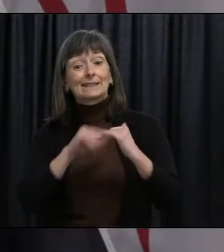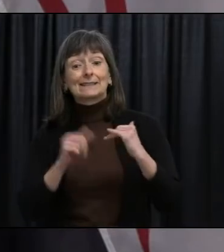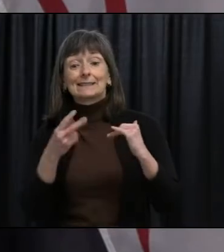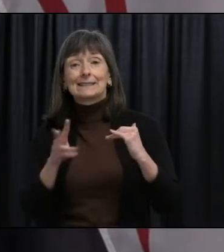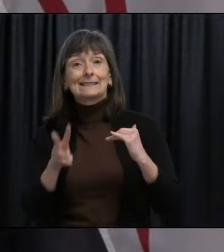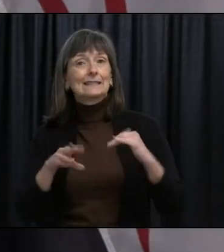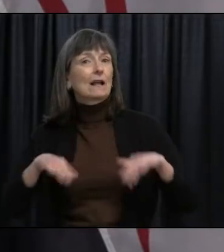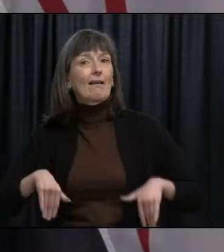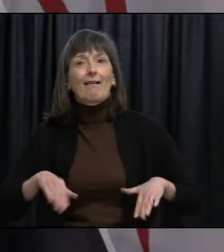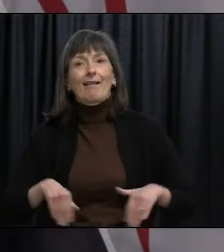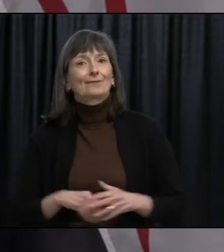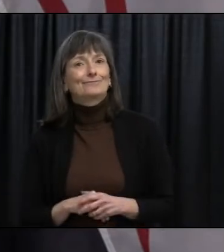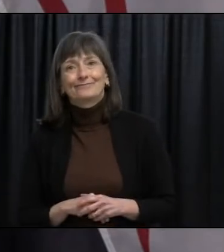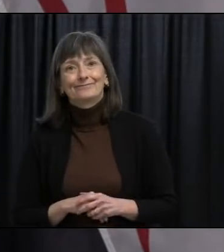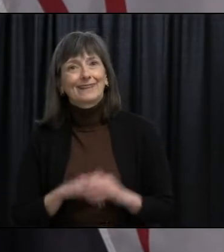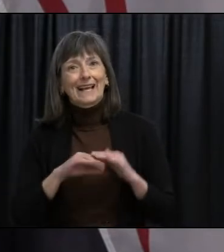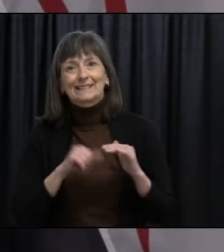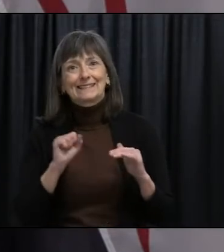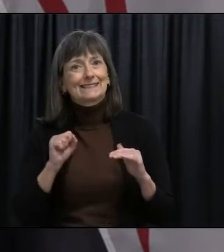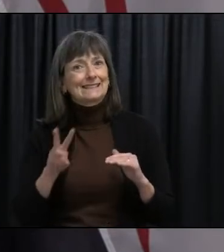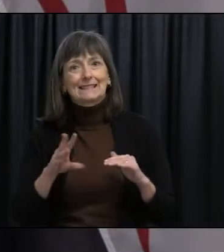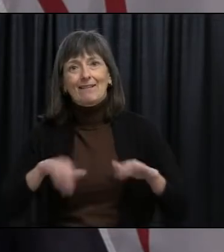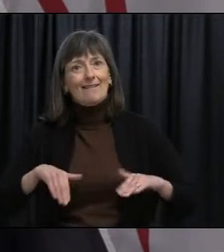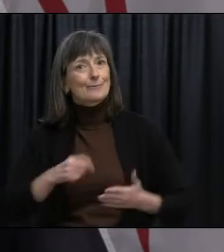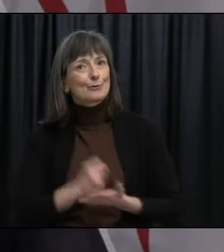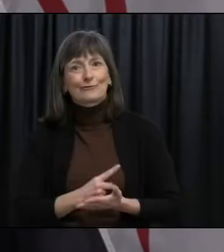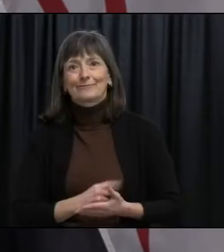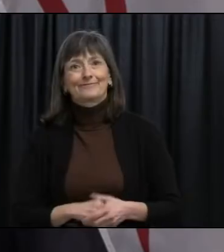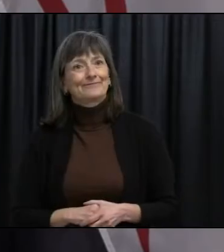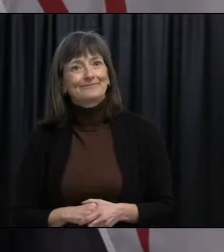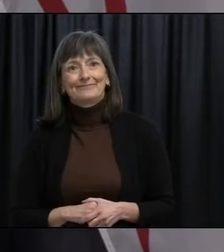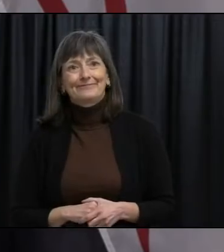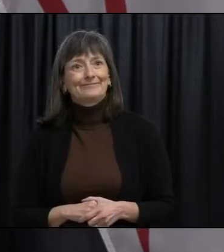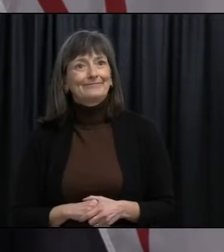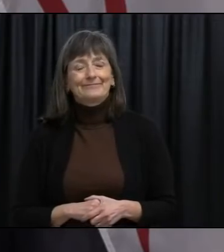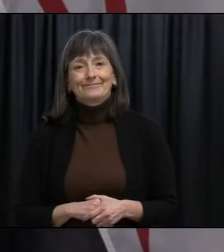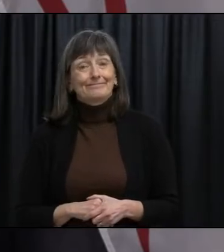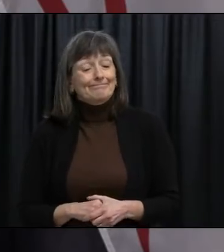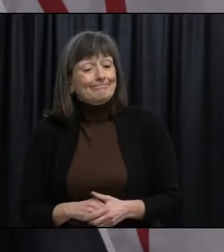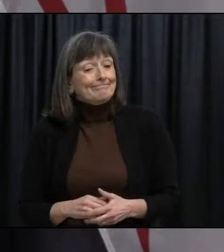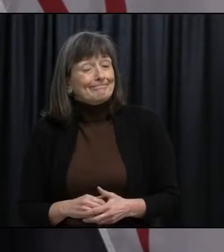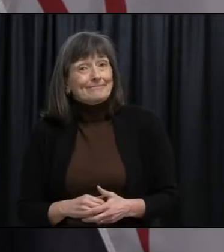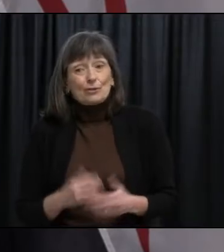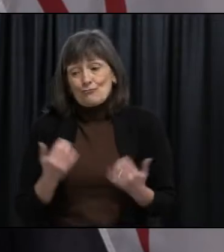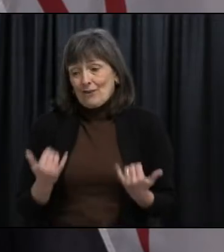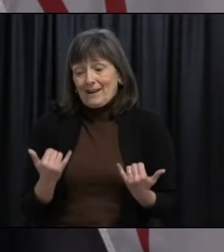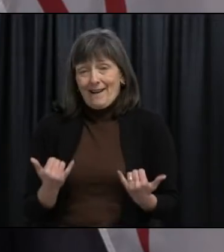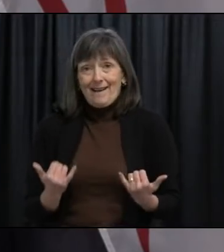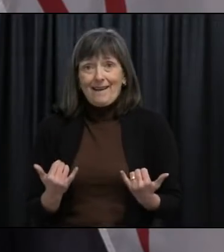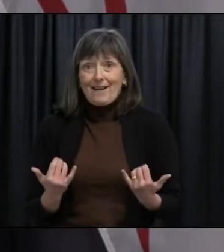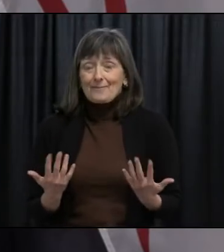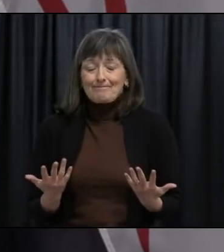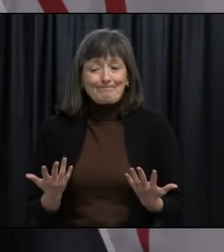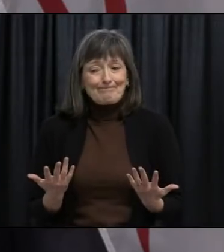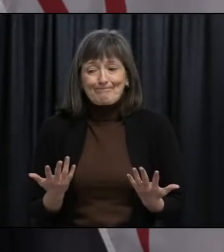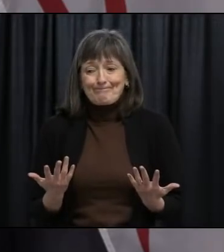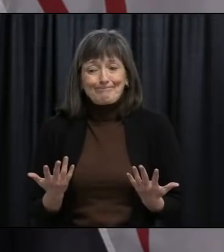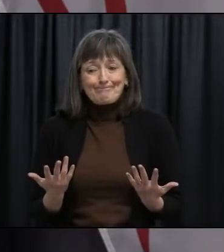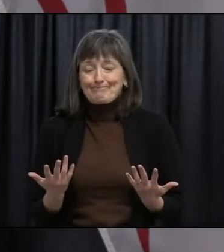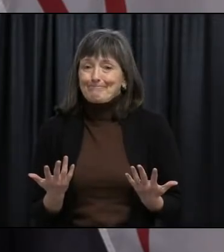16. So, so we won't, at this point, you know, it